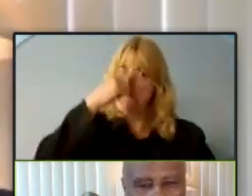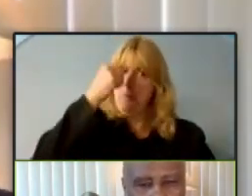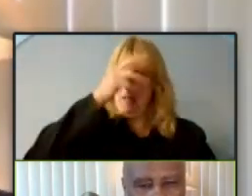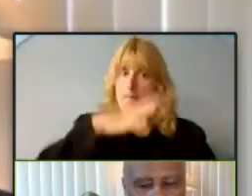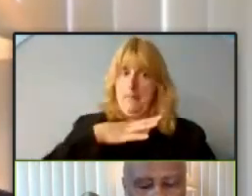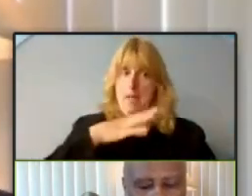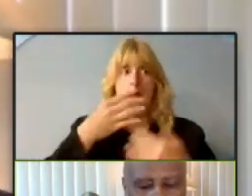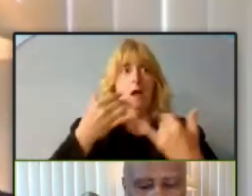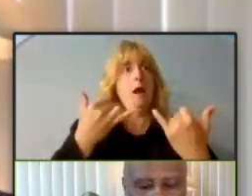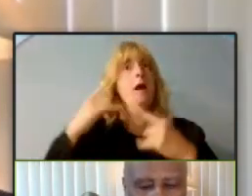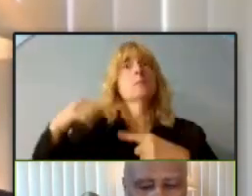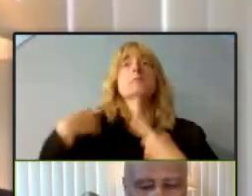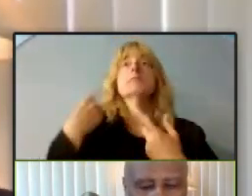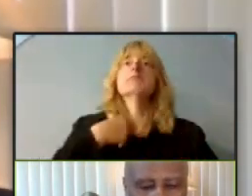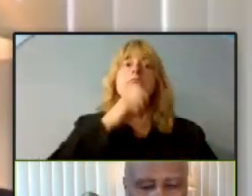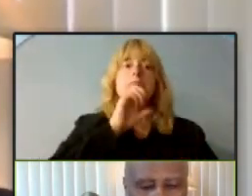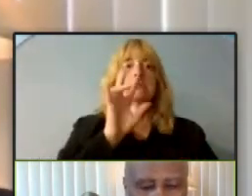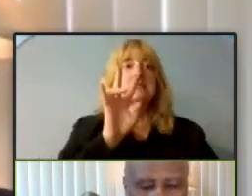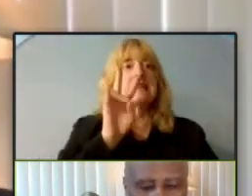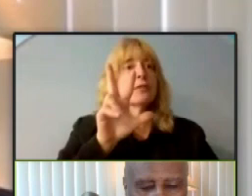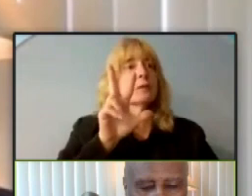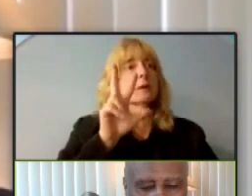America.